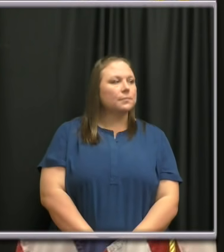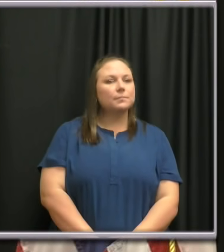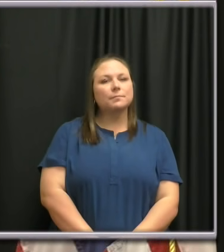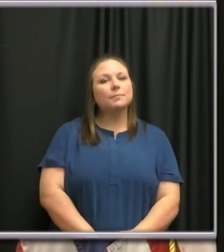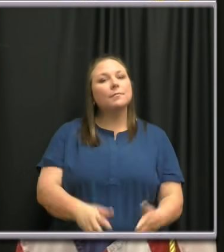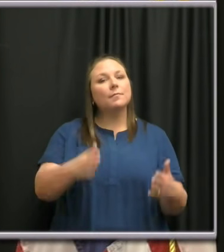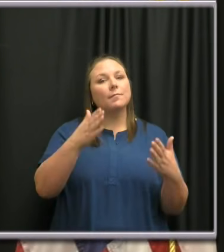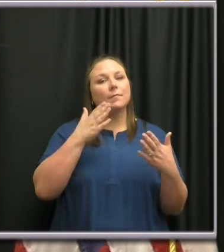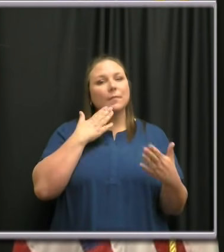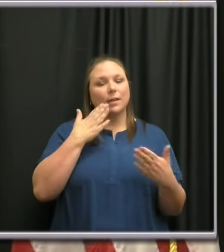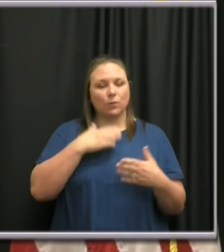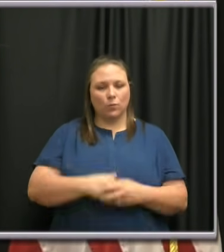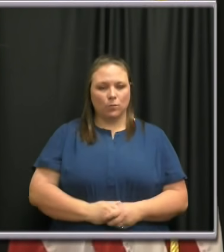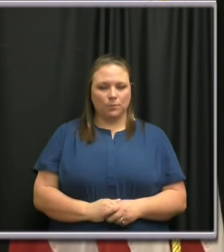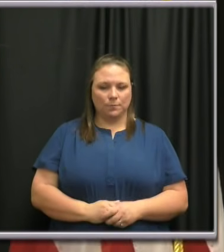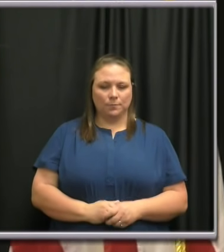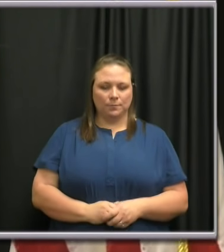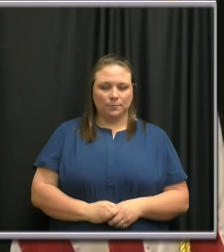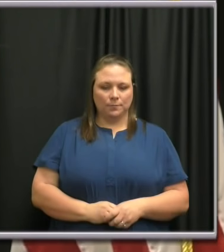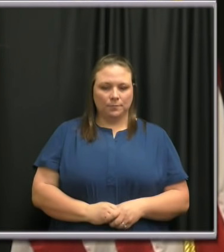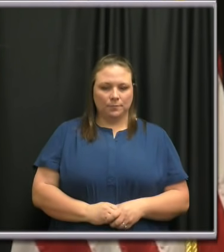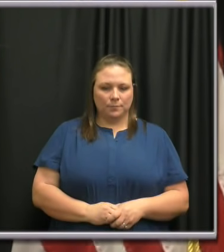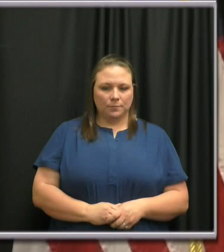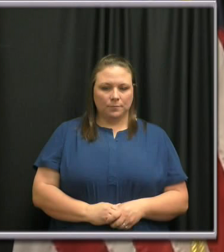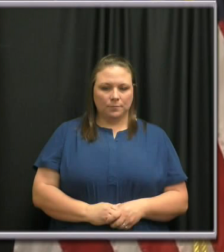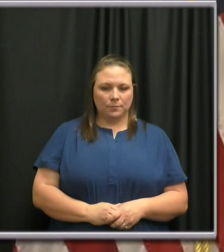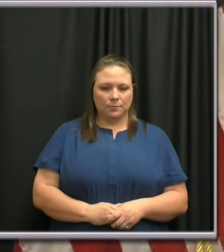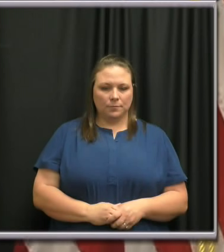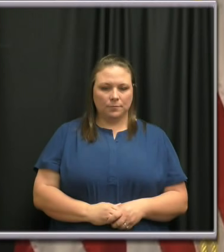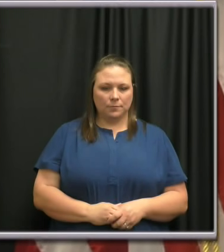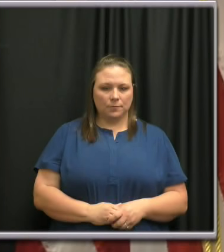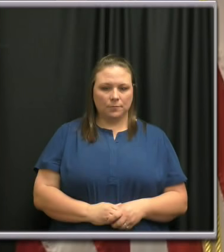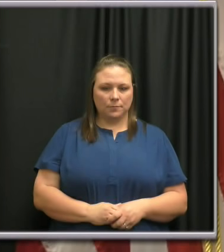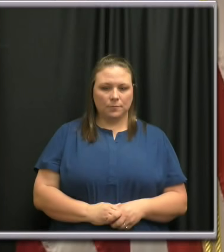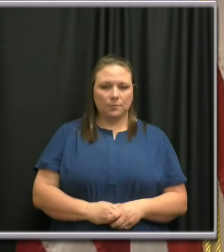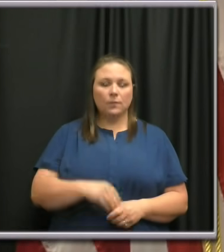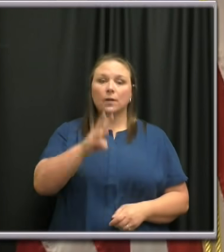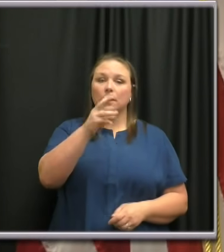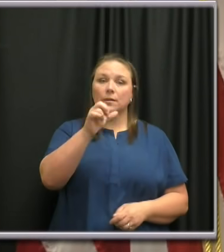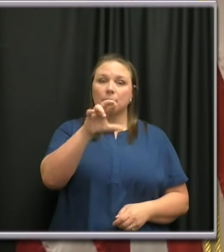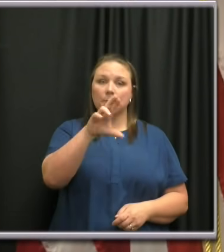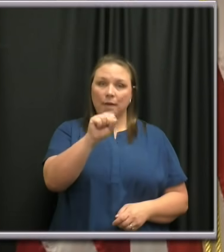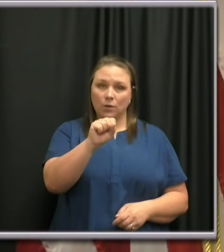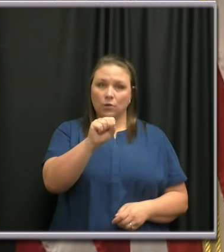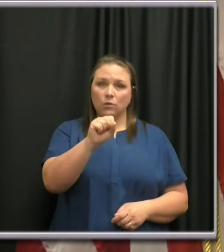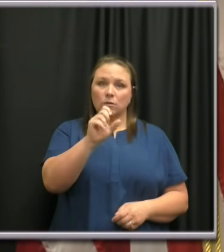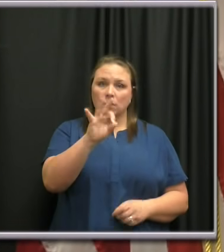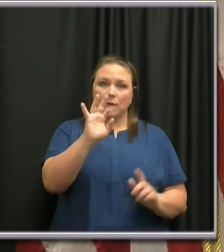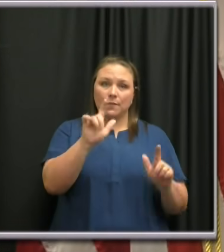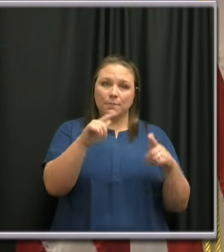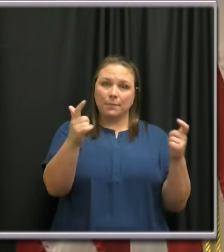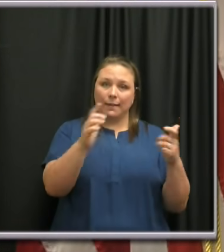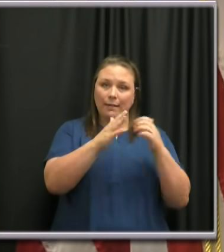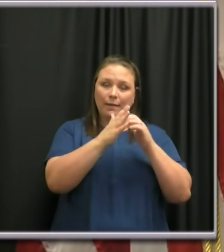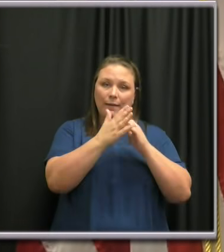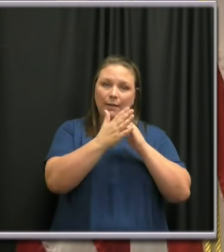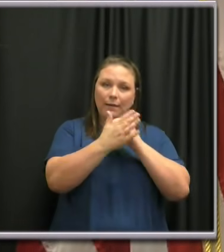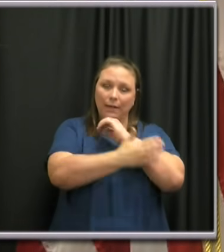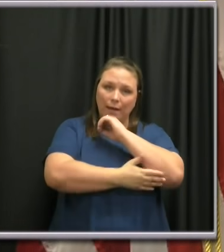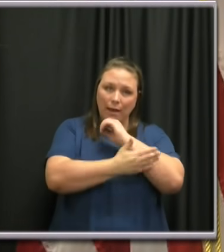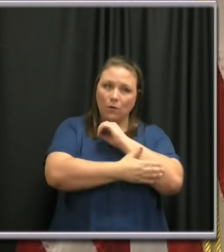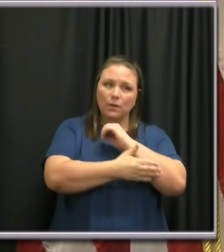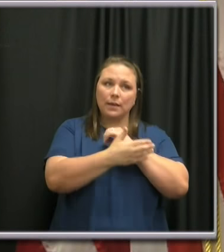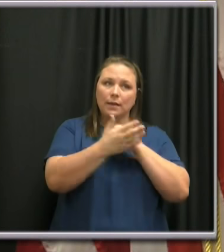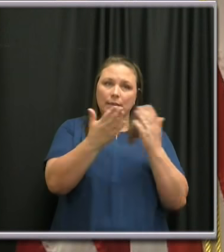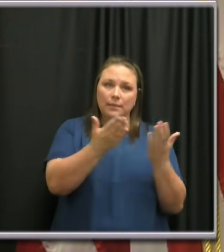Thank you. The mayors of the largest counties and largest cities in Tennessee have been in